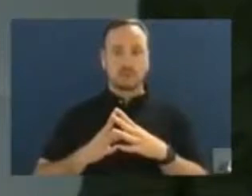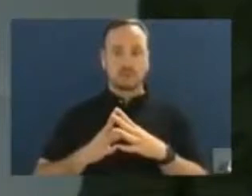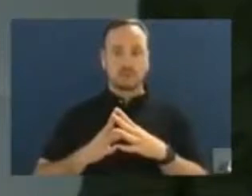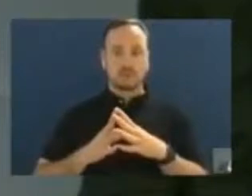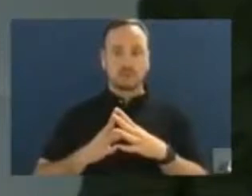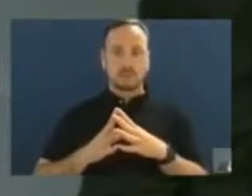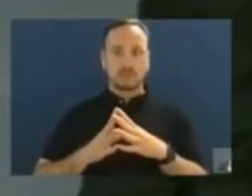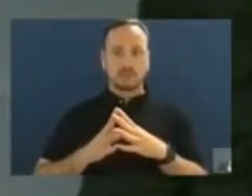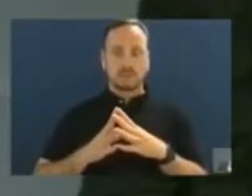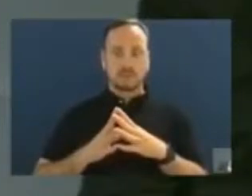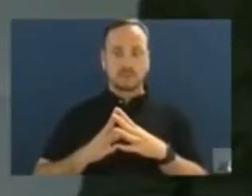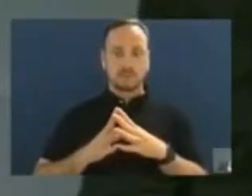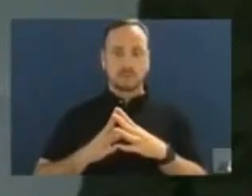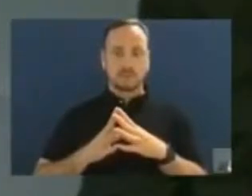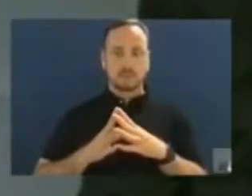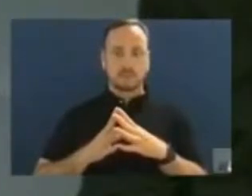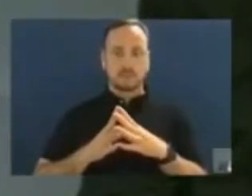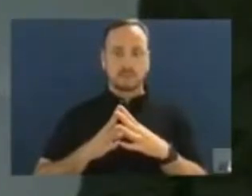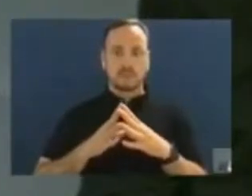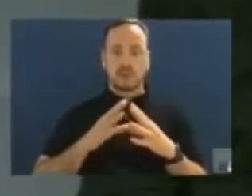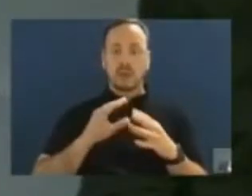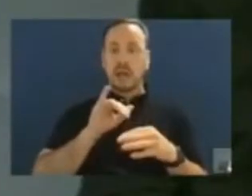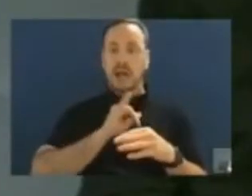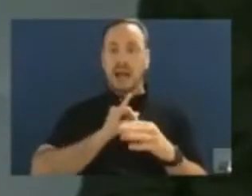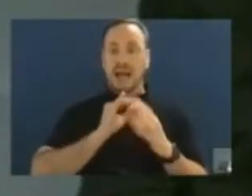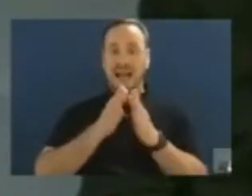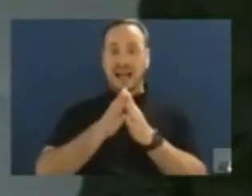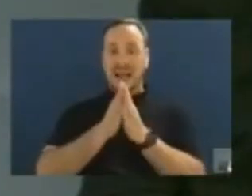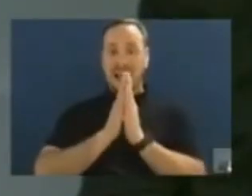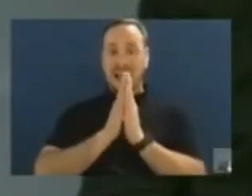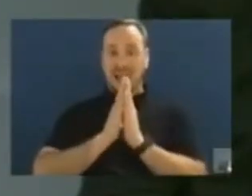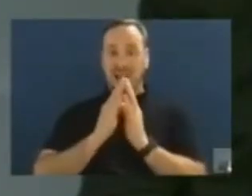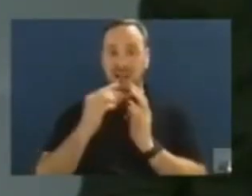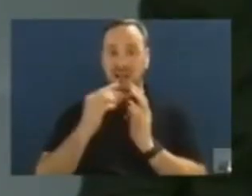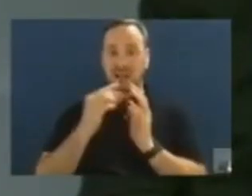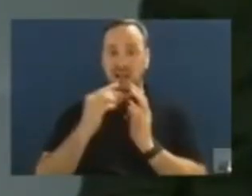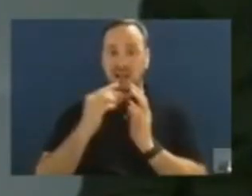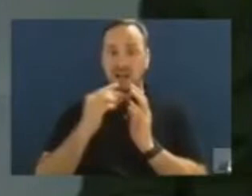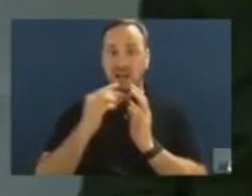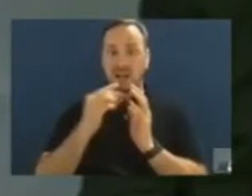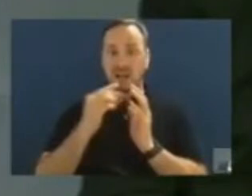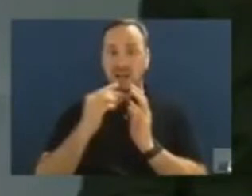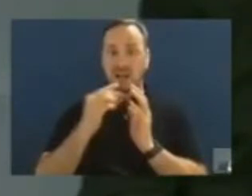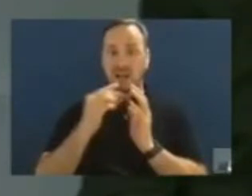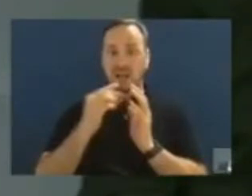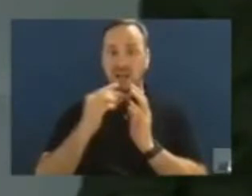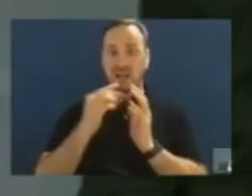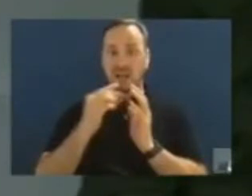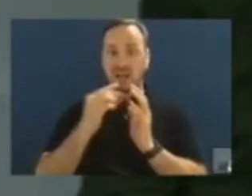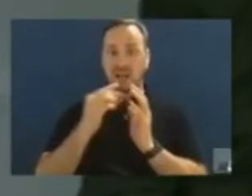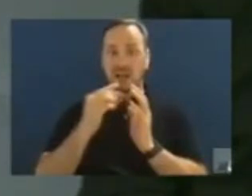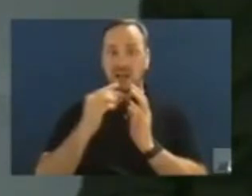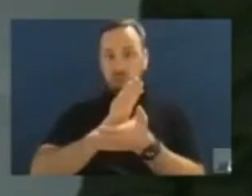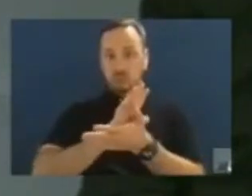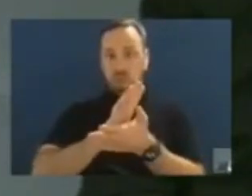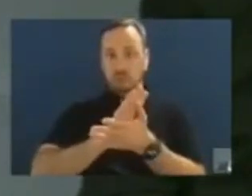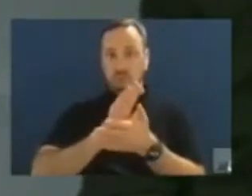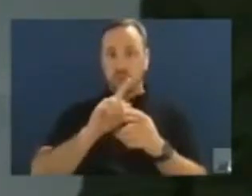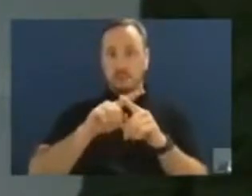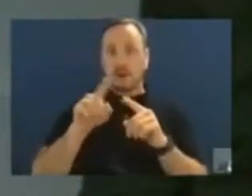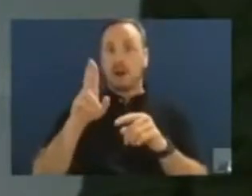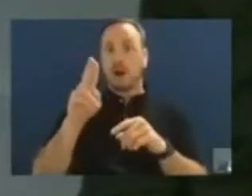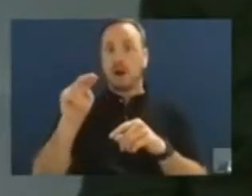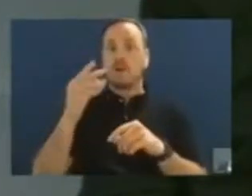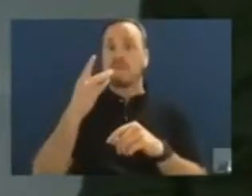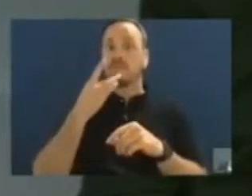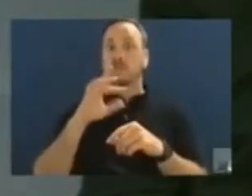I have asked for us to put forth a return to school plan, and this is it, but unfortunately it is not what I